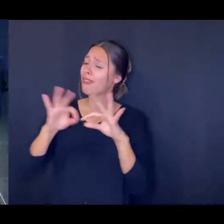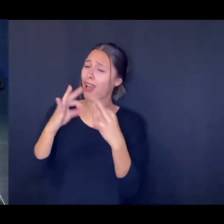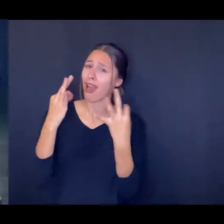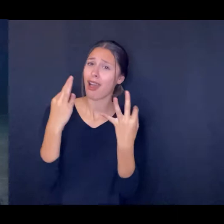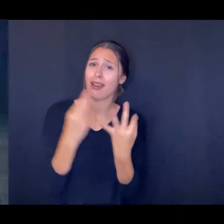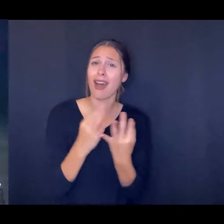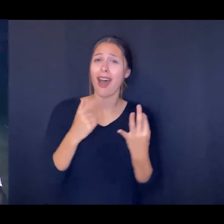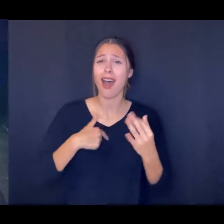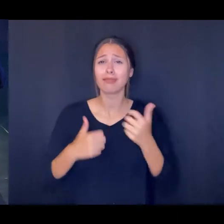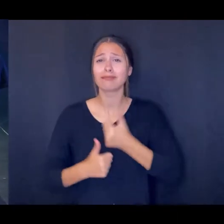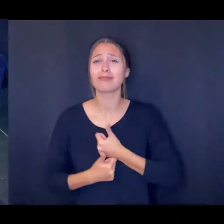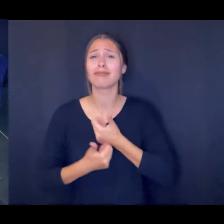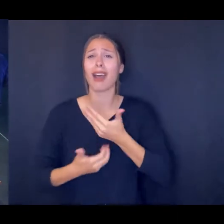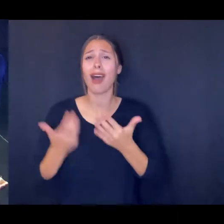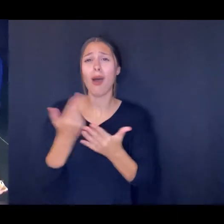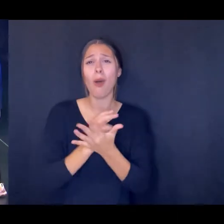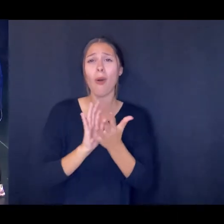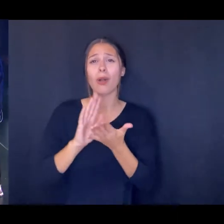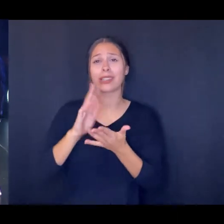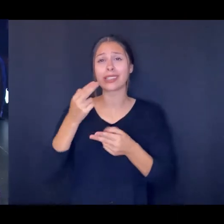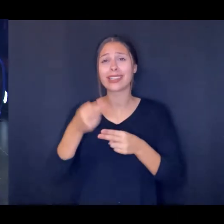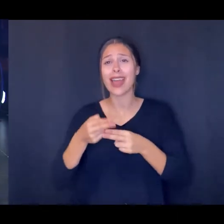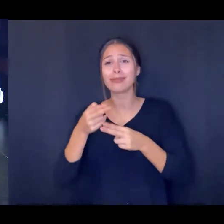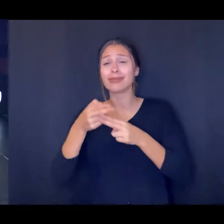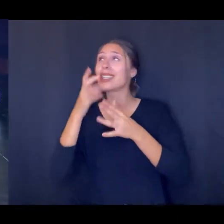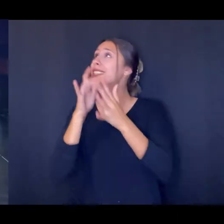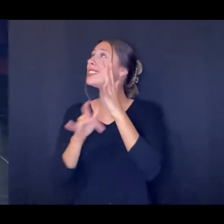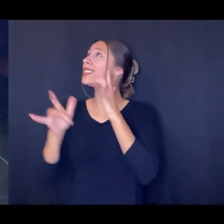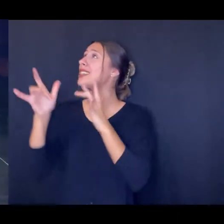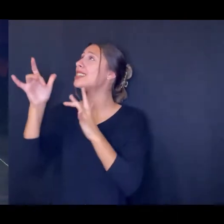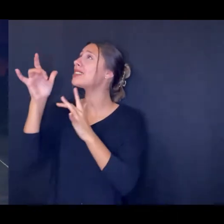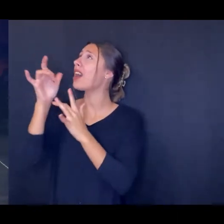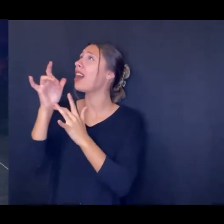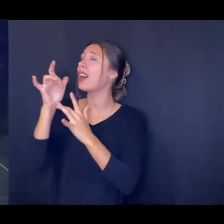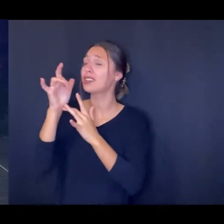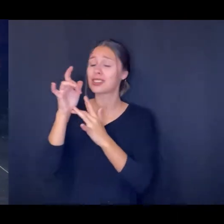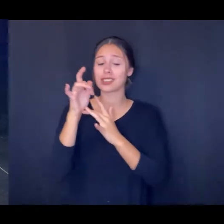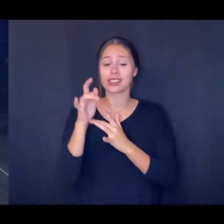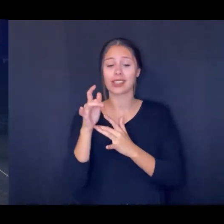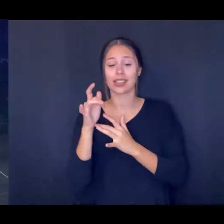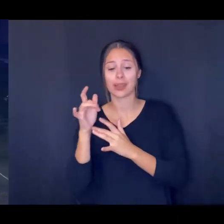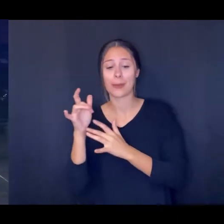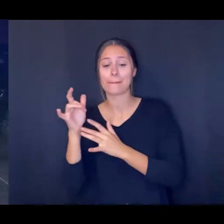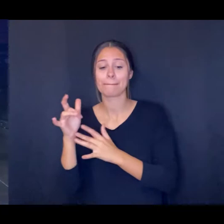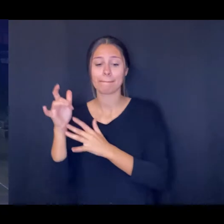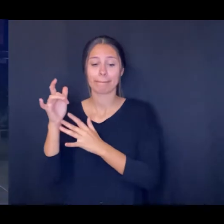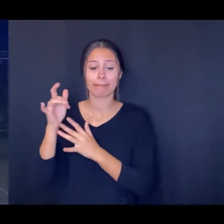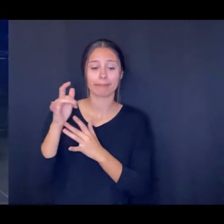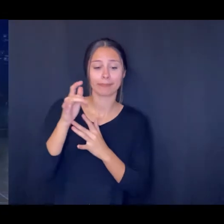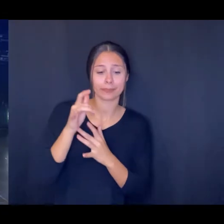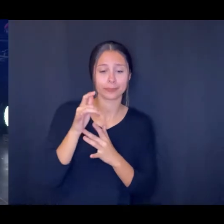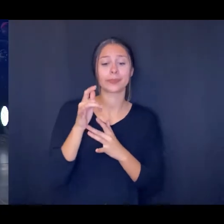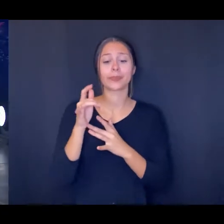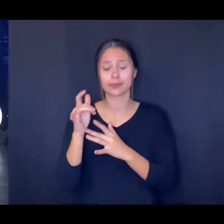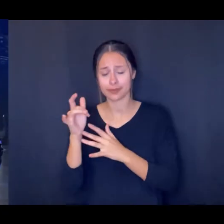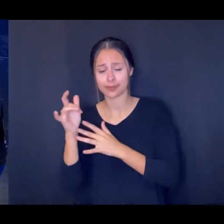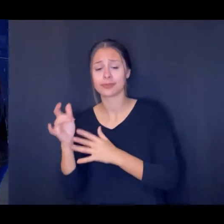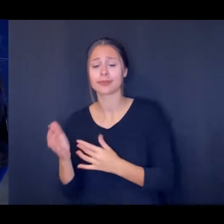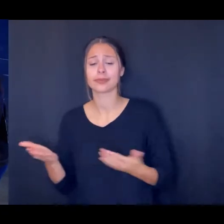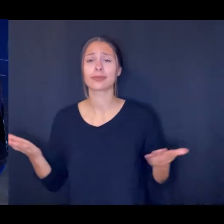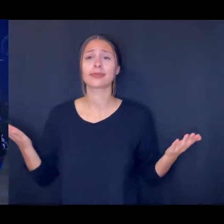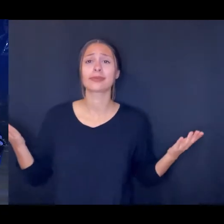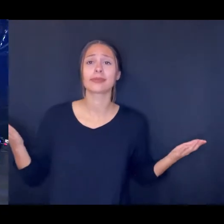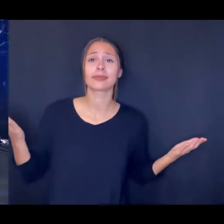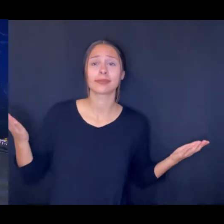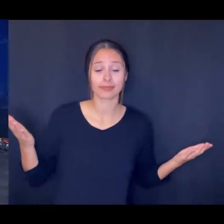my family, I speak the holy name, Jesus.